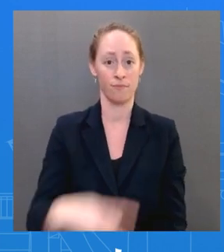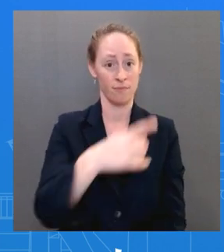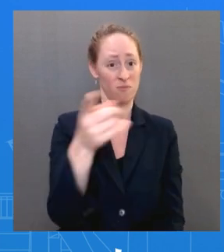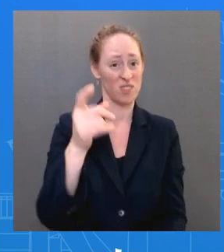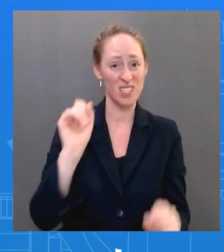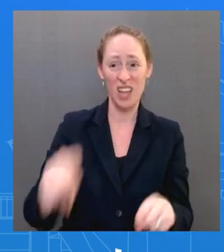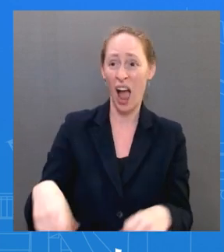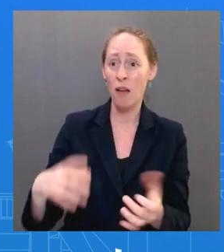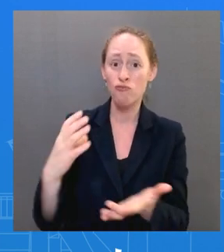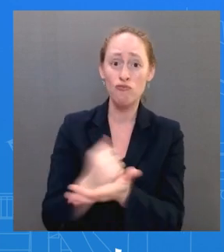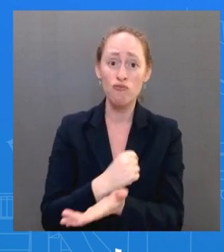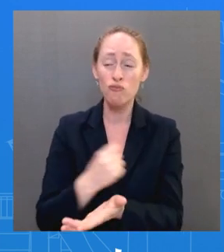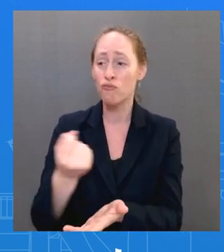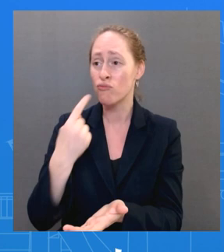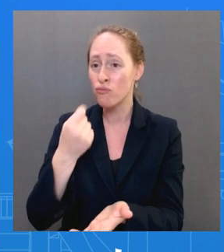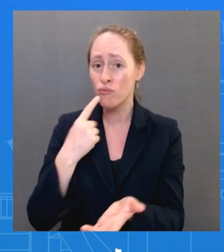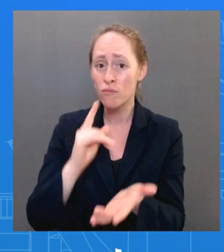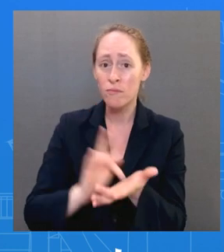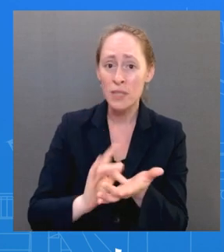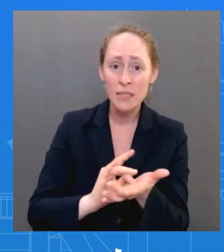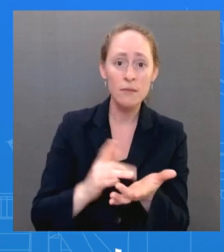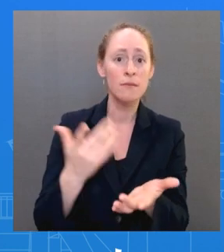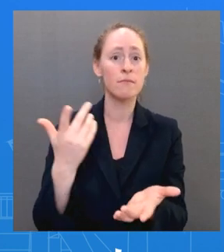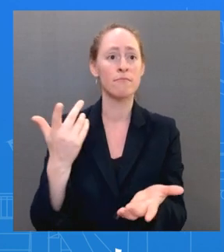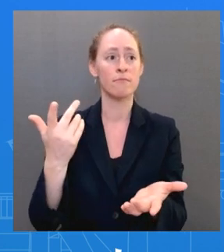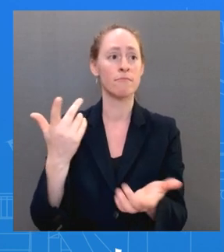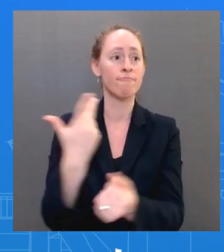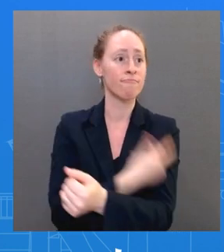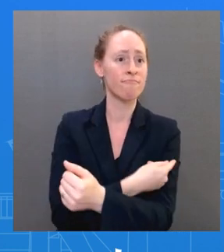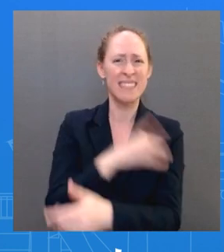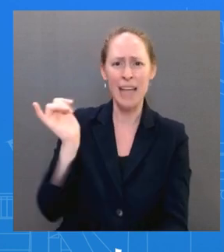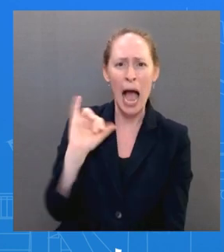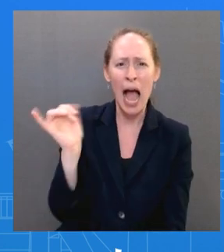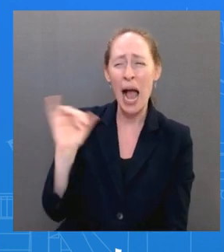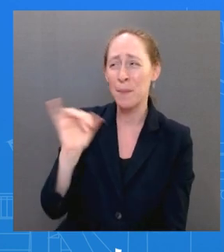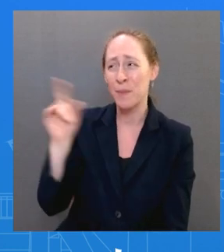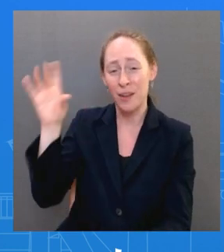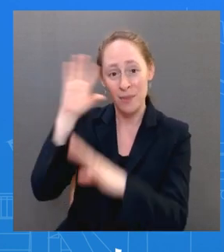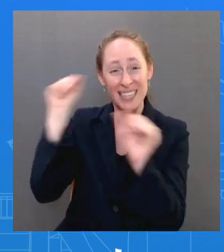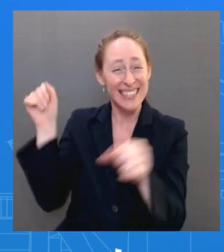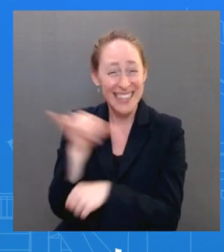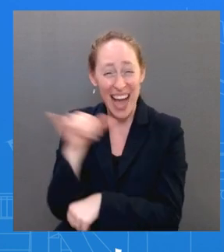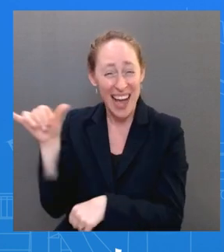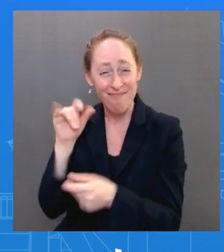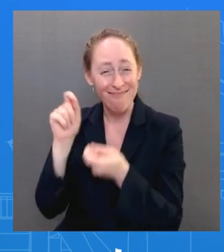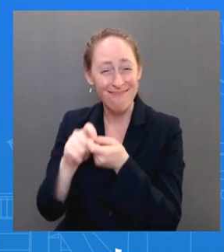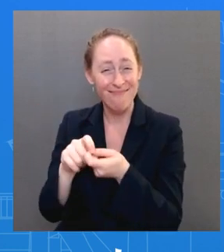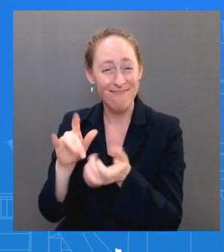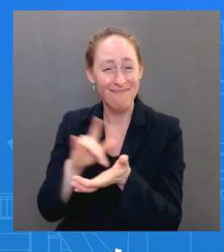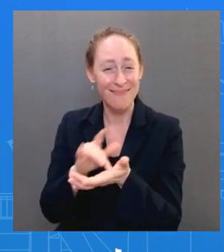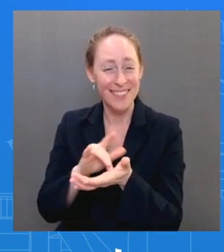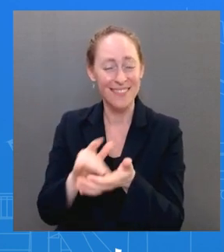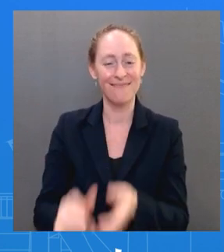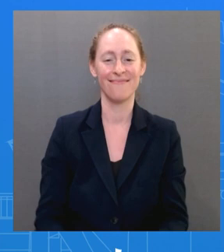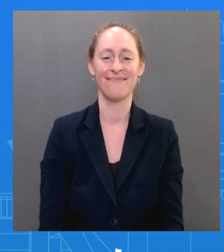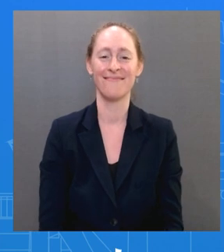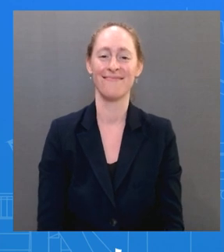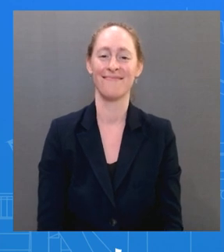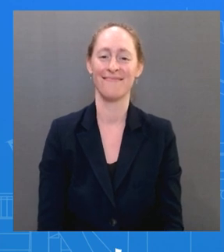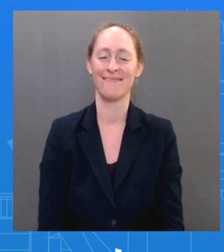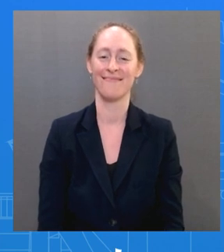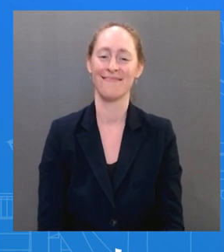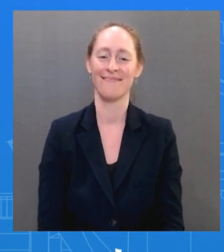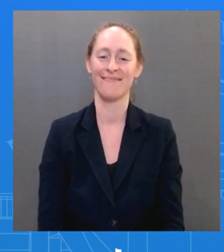here at the White House. And the president hopes that all Americans who are over 50 get boosted now if